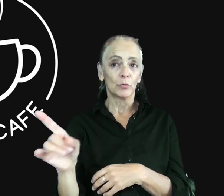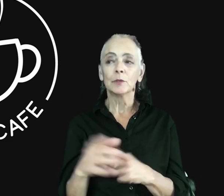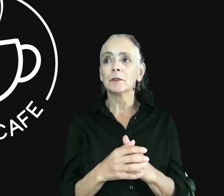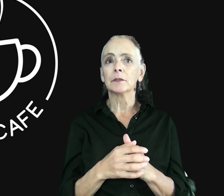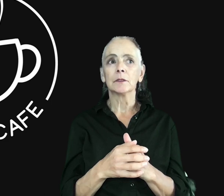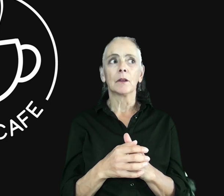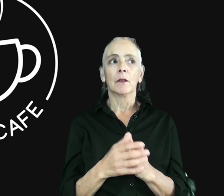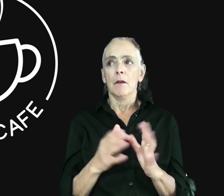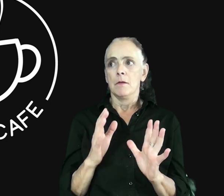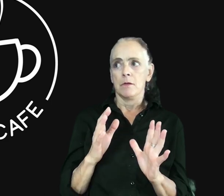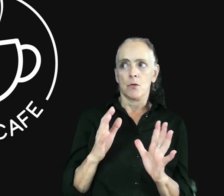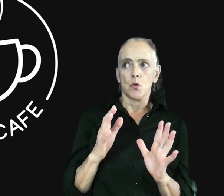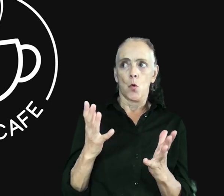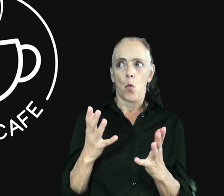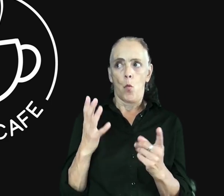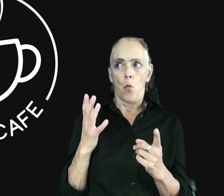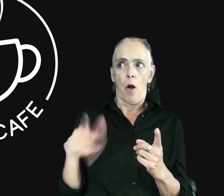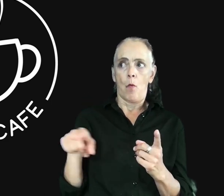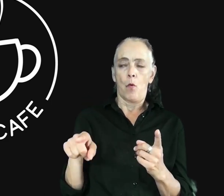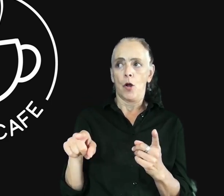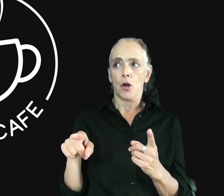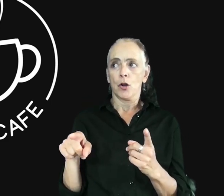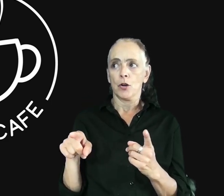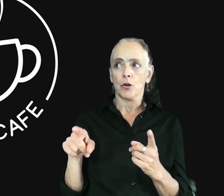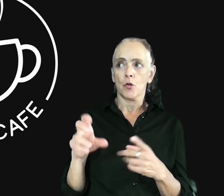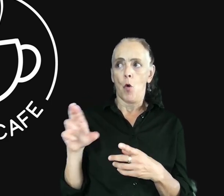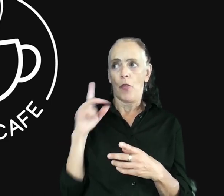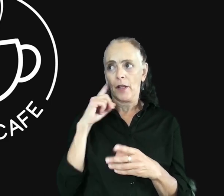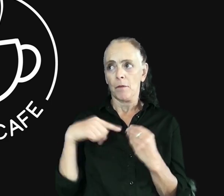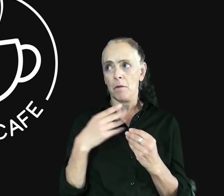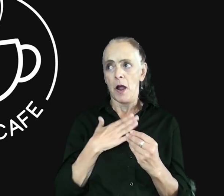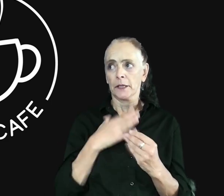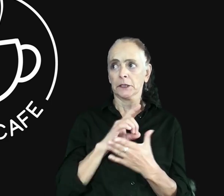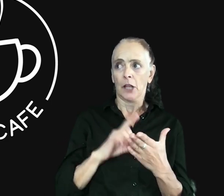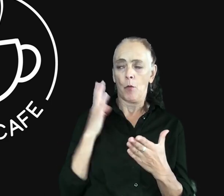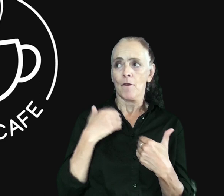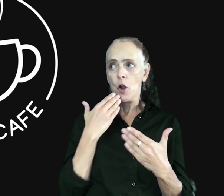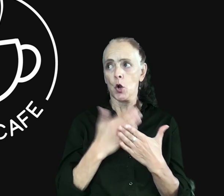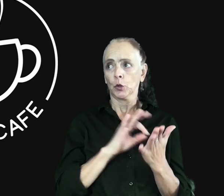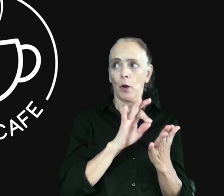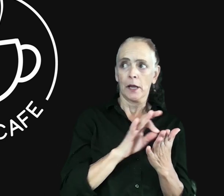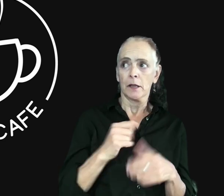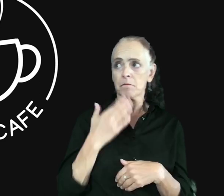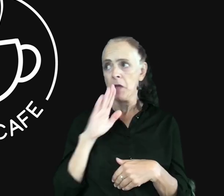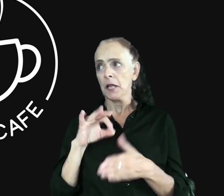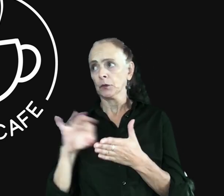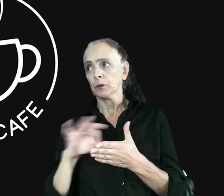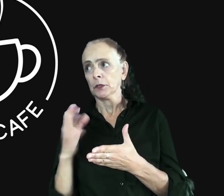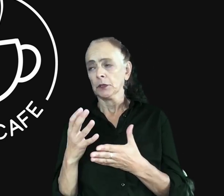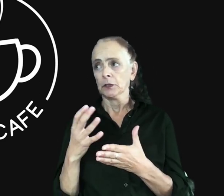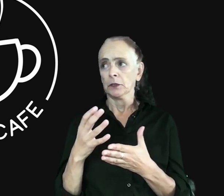gonna think about my design and uh am i gonna have a good rating or am i going to have a a bad rating so